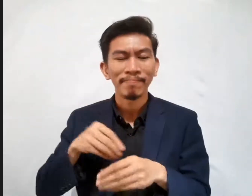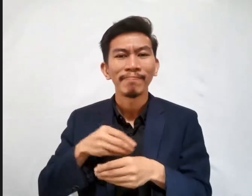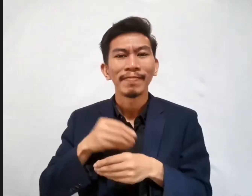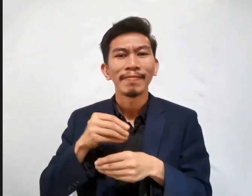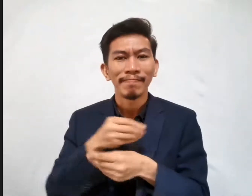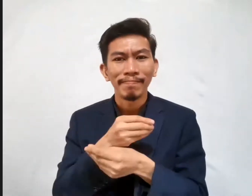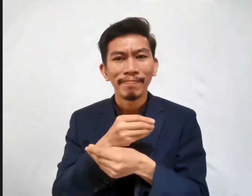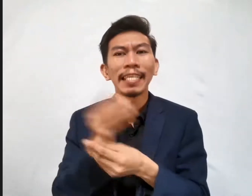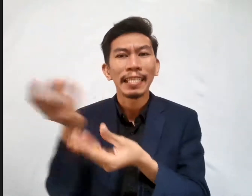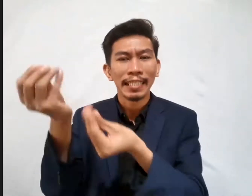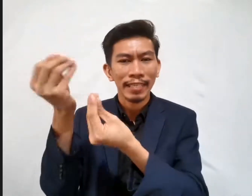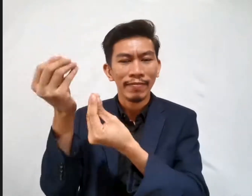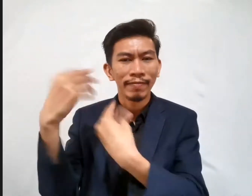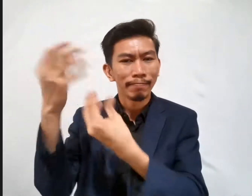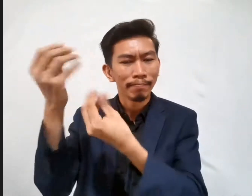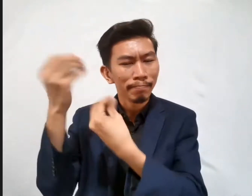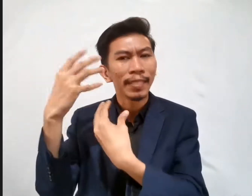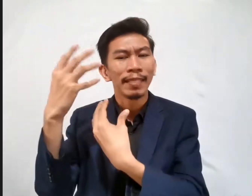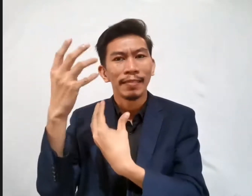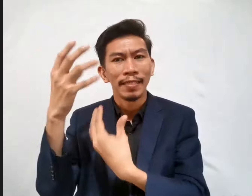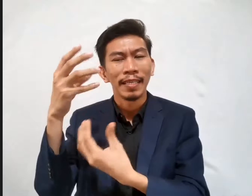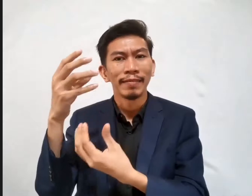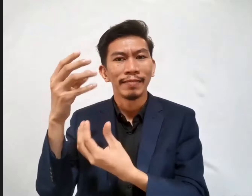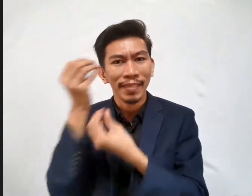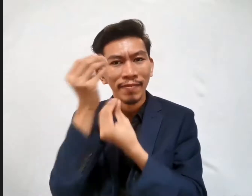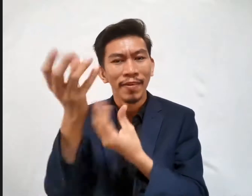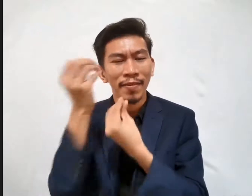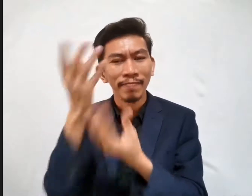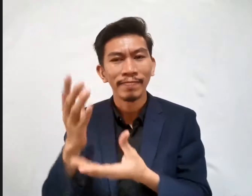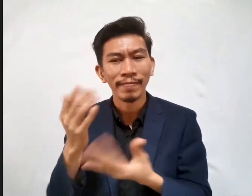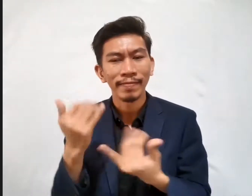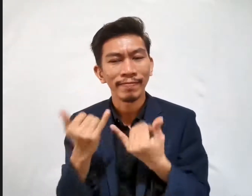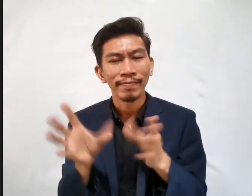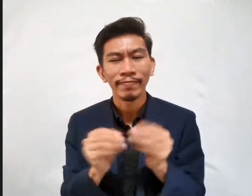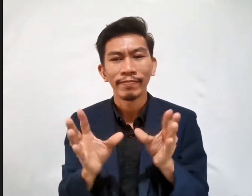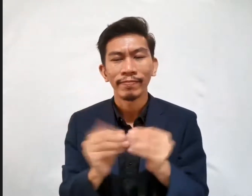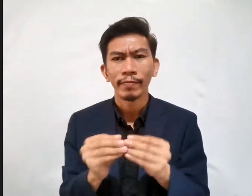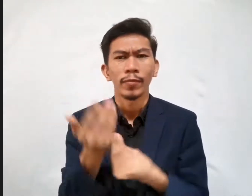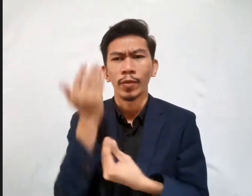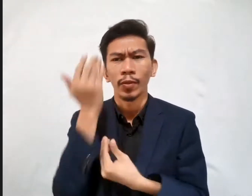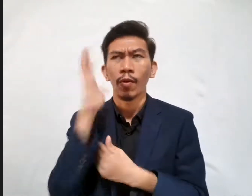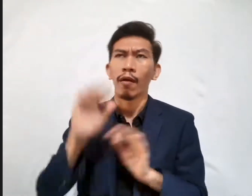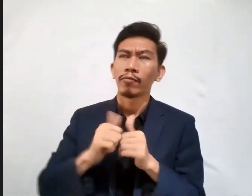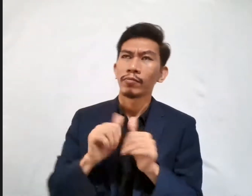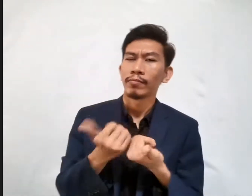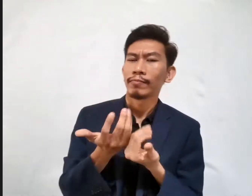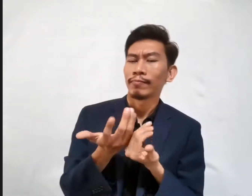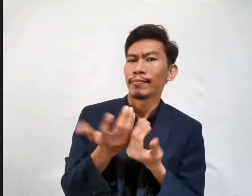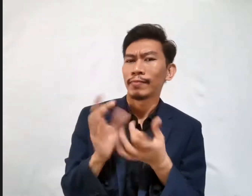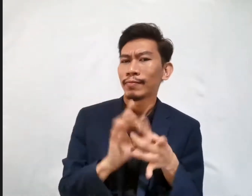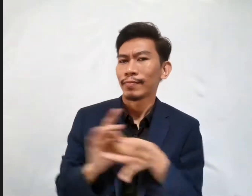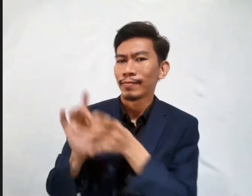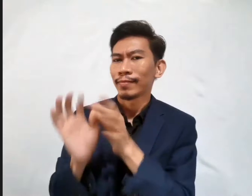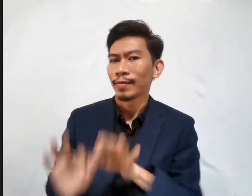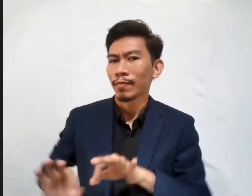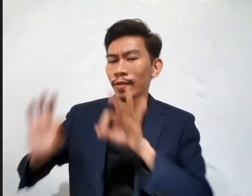before this forum. I'm not really sure how how it's going to be relevant, but I wanted to share in case